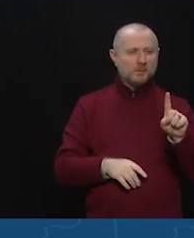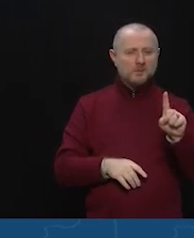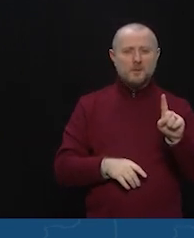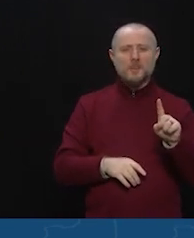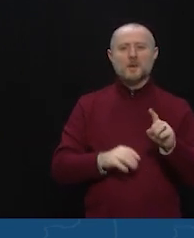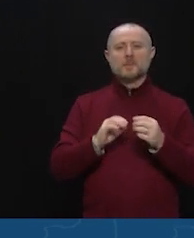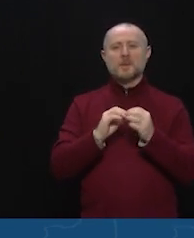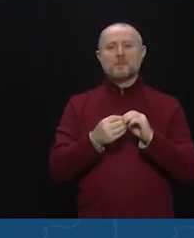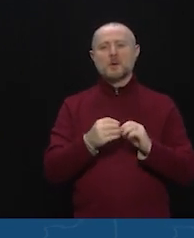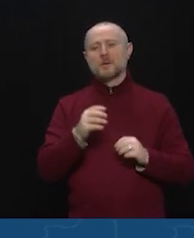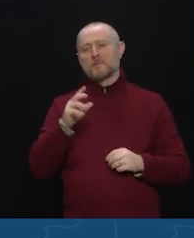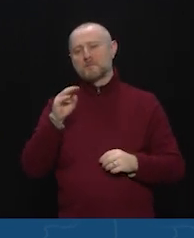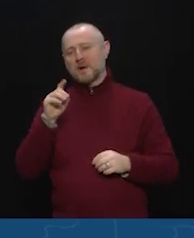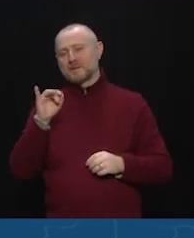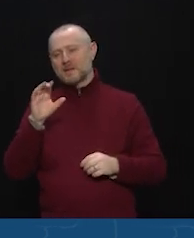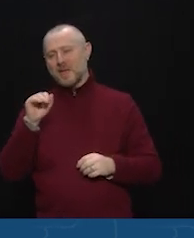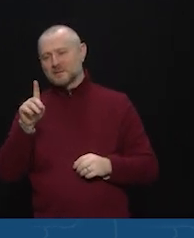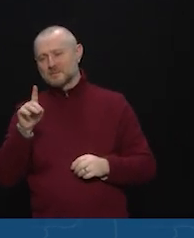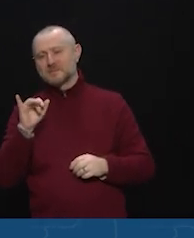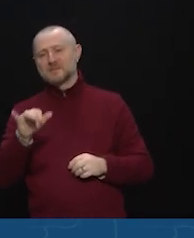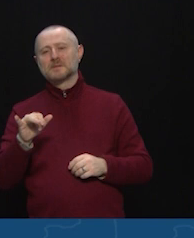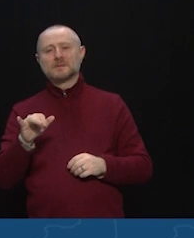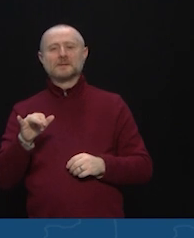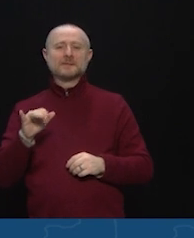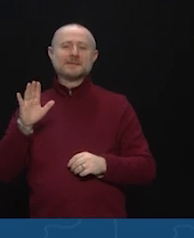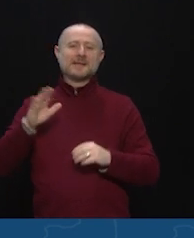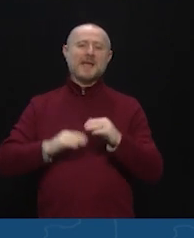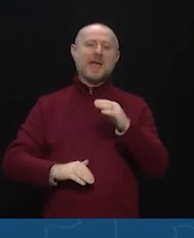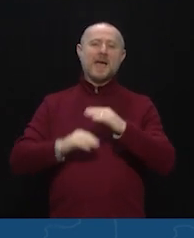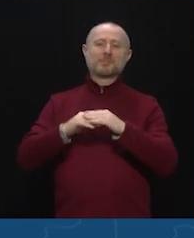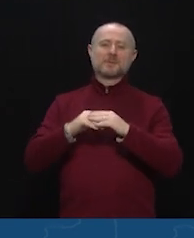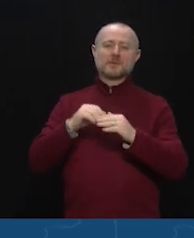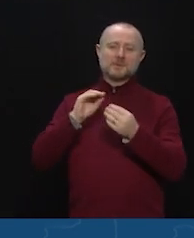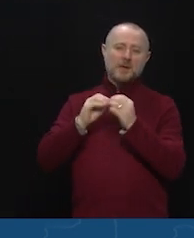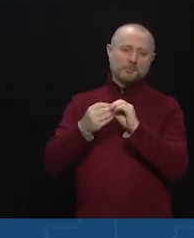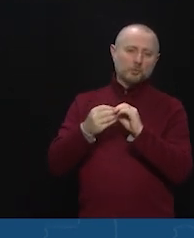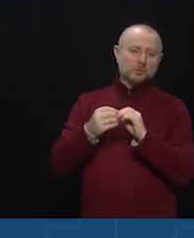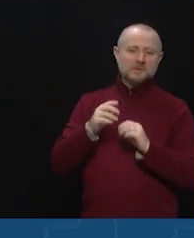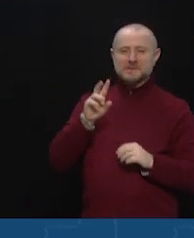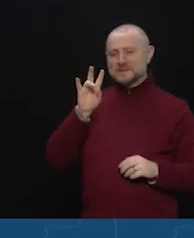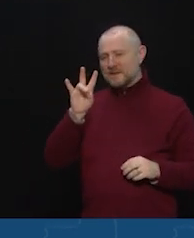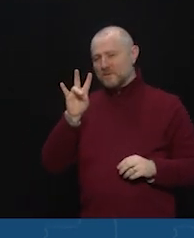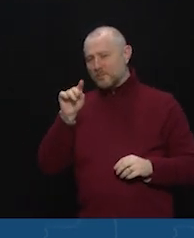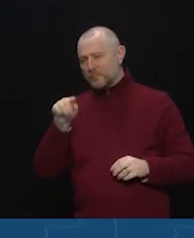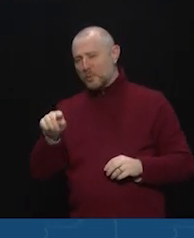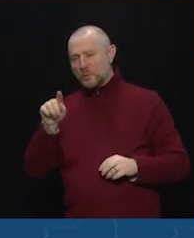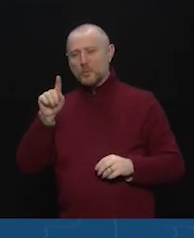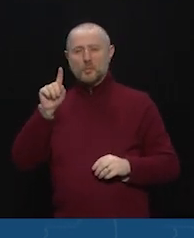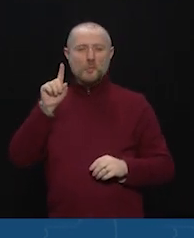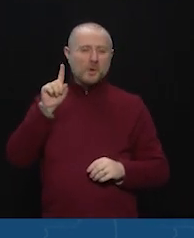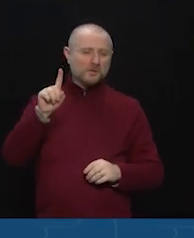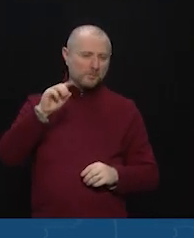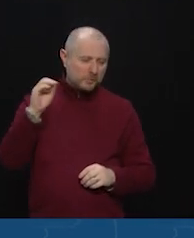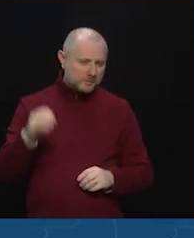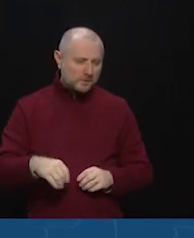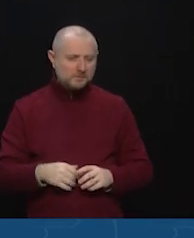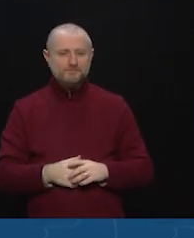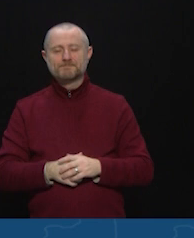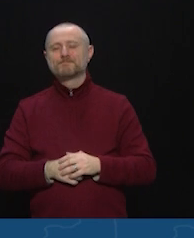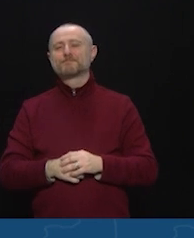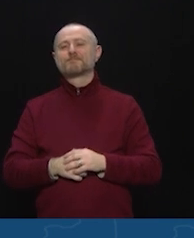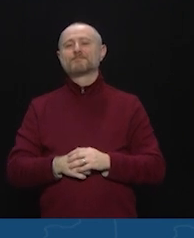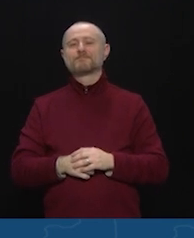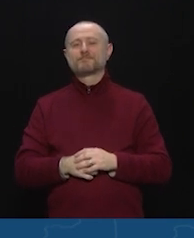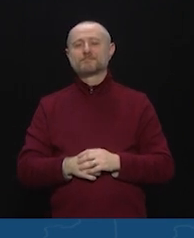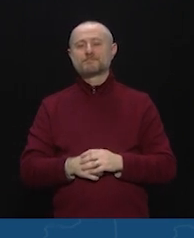Medicaid, that is just the Medicaid cap number of 4.7%, because we increased the global cap to 4.7.